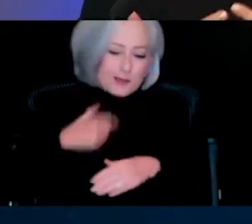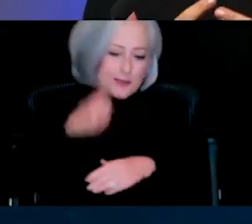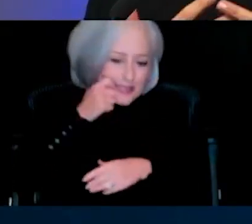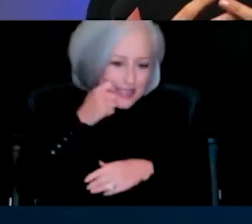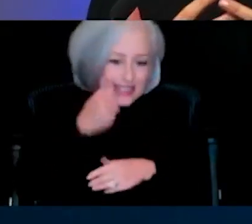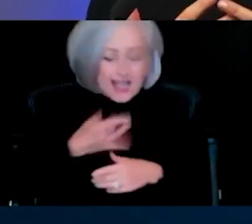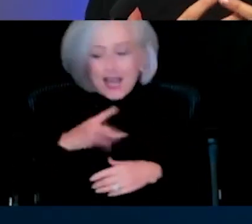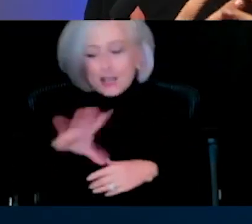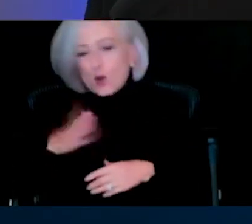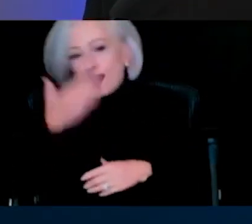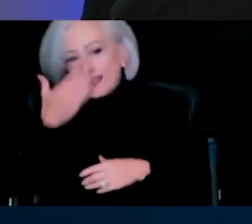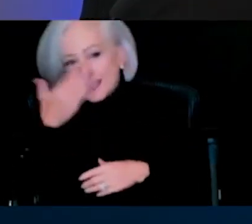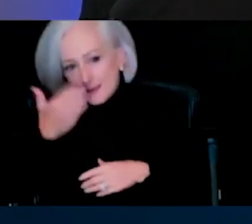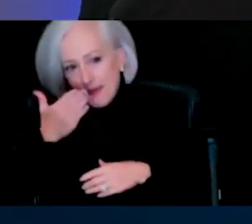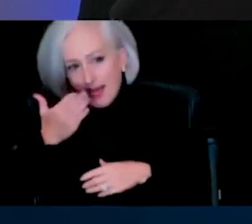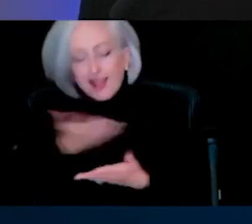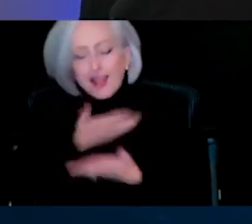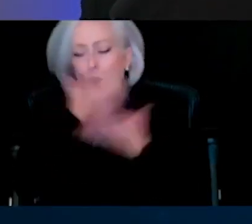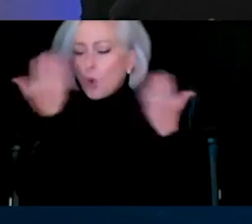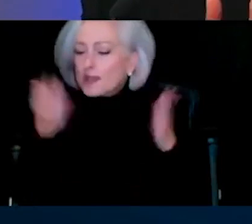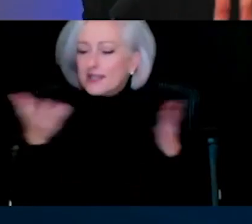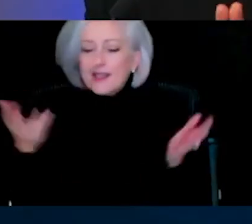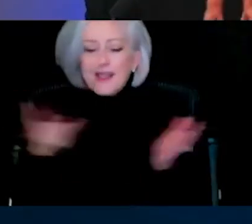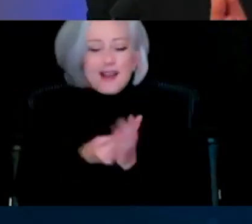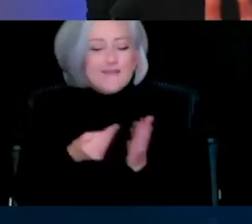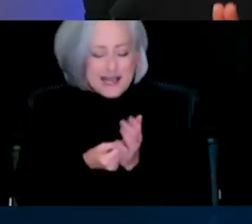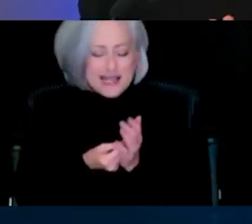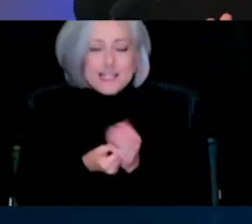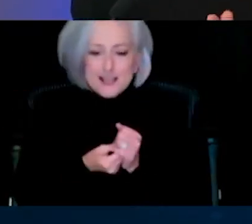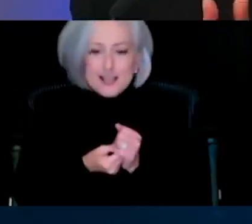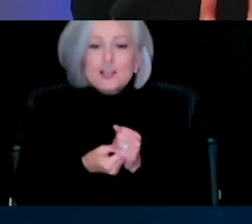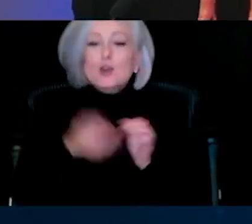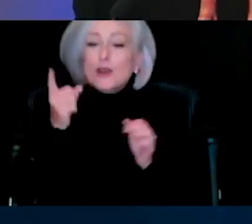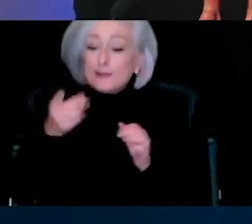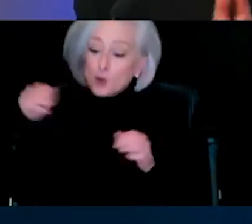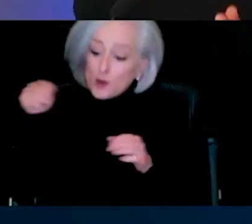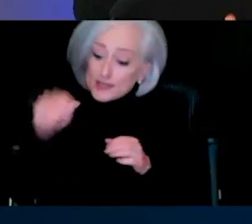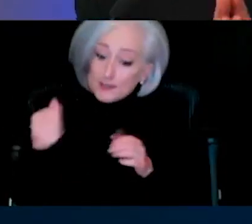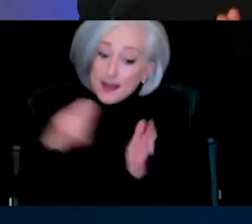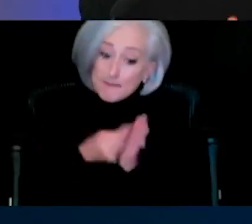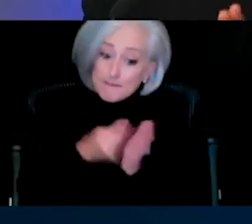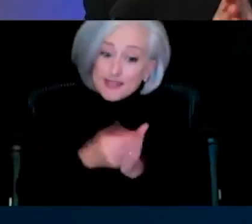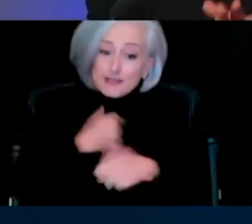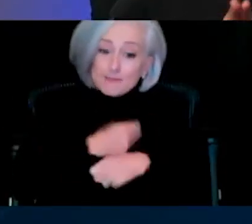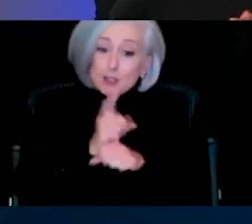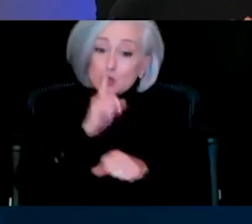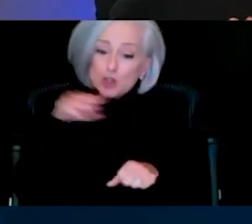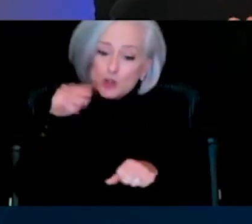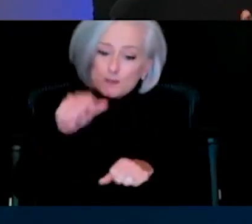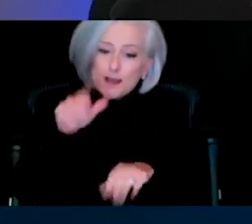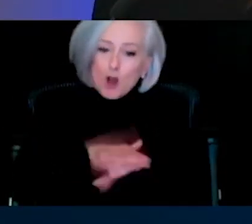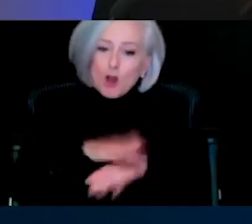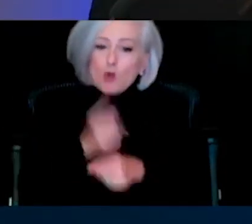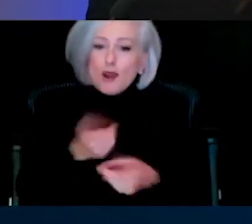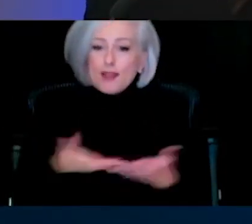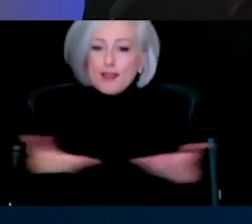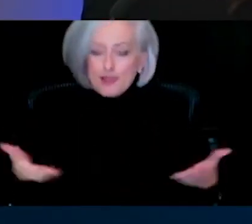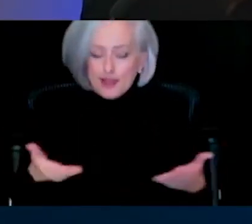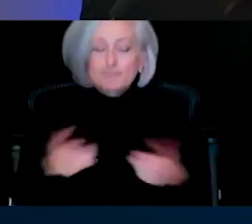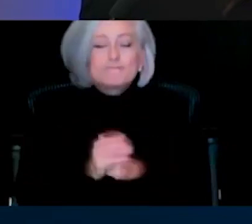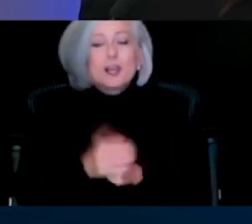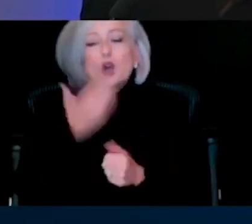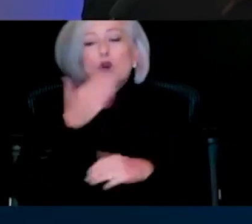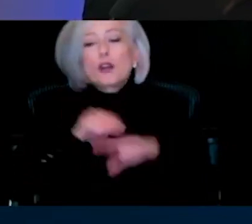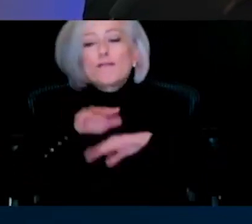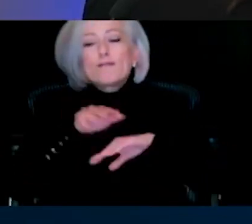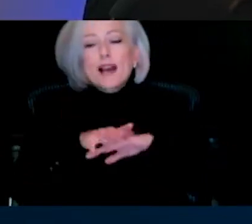it, or so you're just wasting money. So it's like if you're going to spend the money, make sure you're spending it in the right spot. So that is really good advice. One last